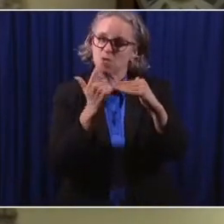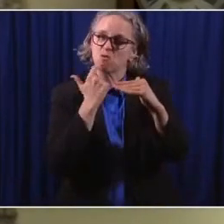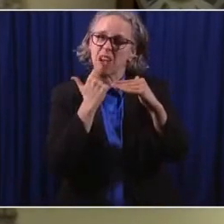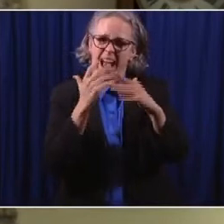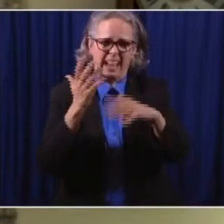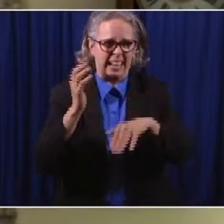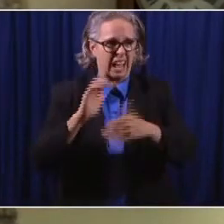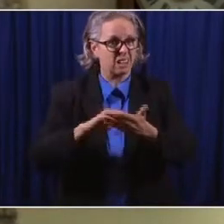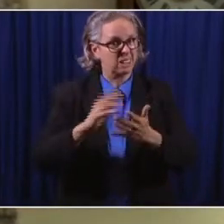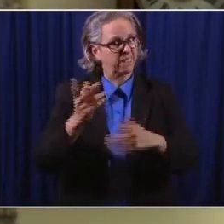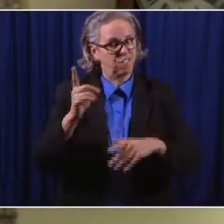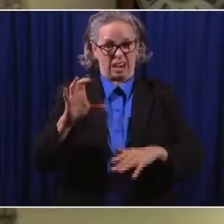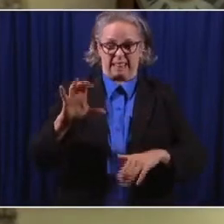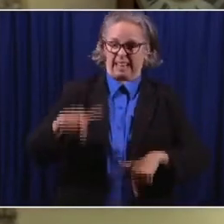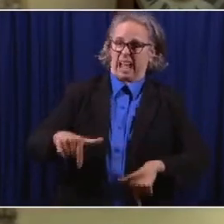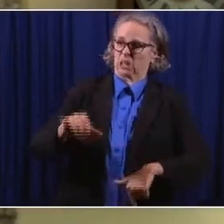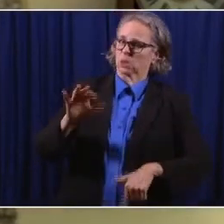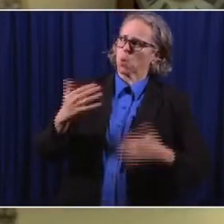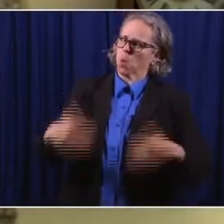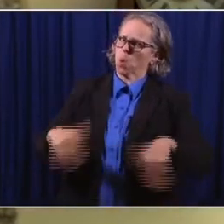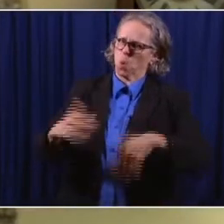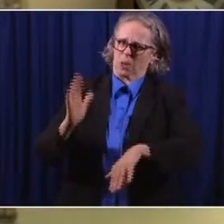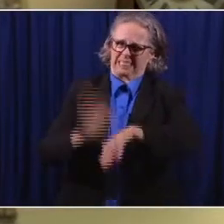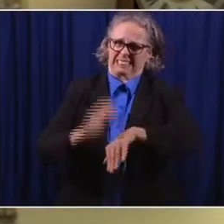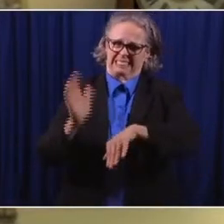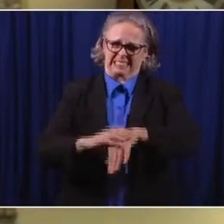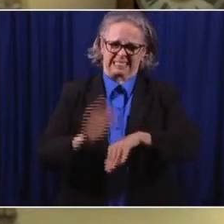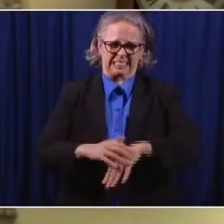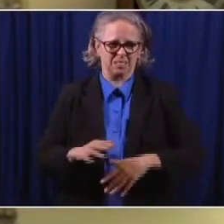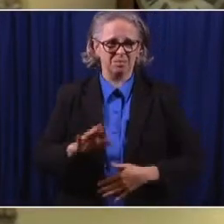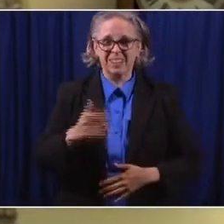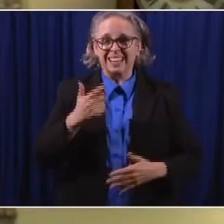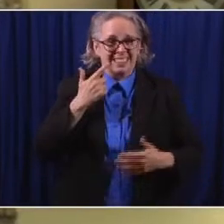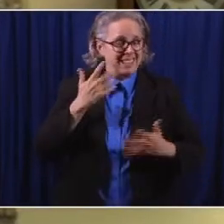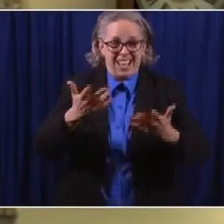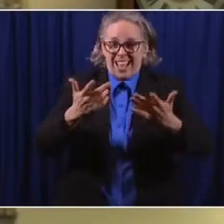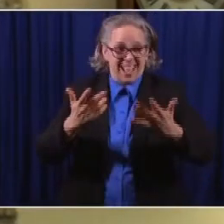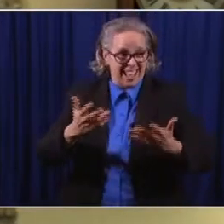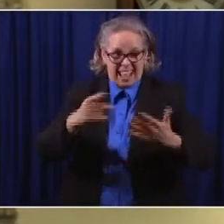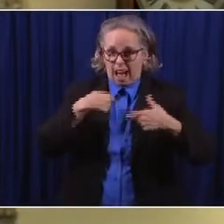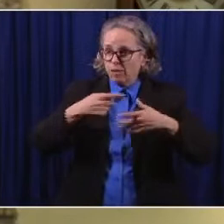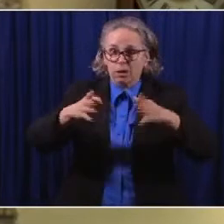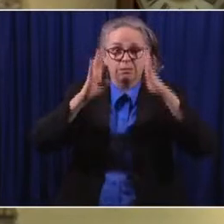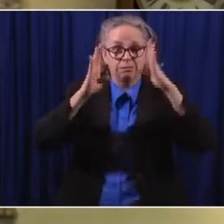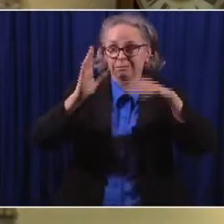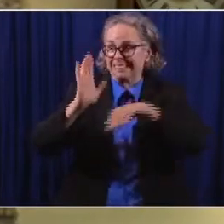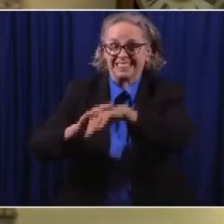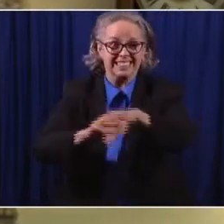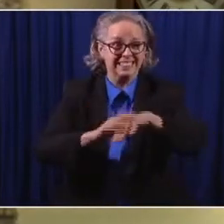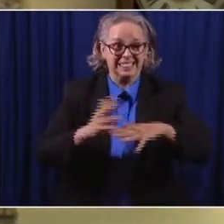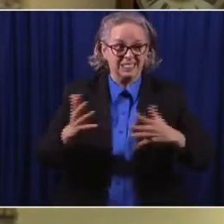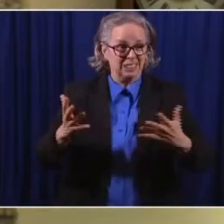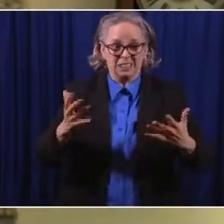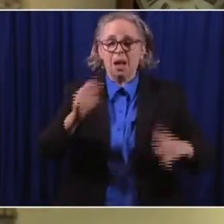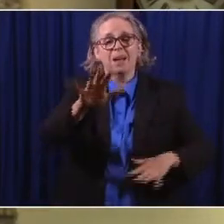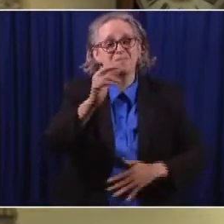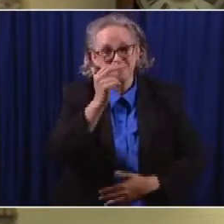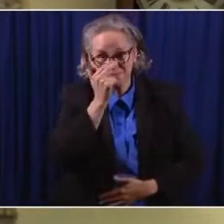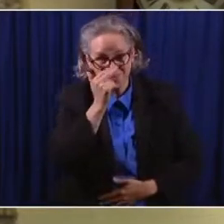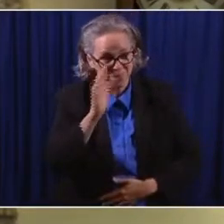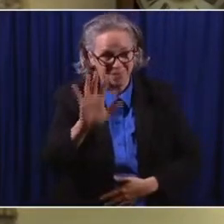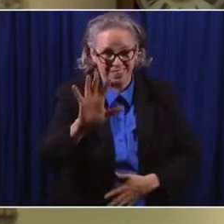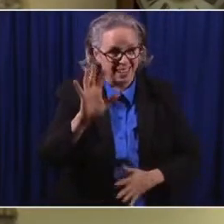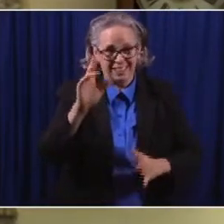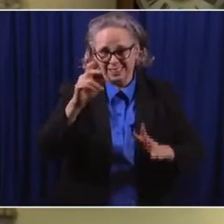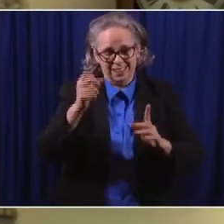we still got to be alert. It's funny, if I could just digress for a moment, but